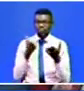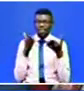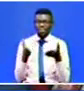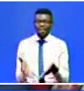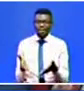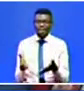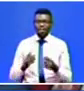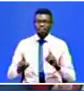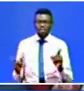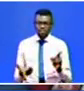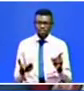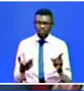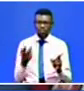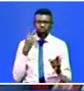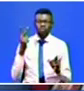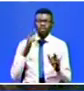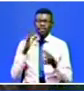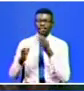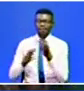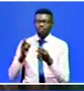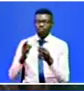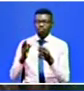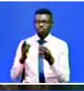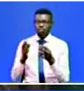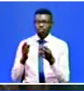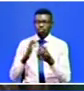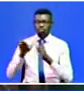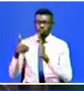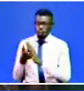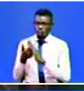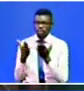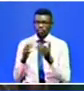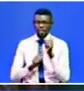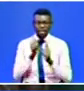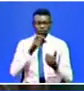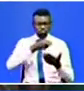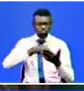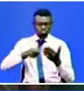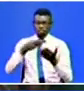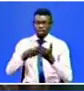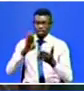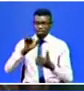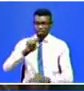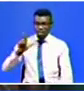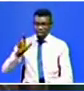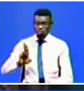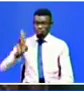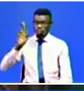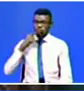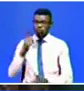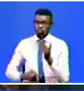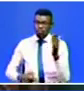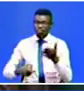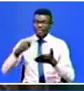against a threshold of 233. In his refusal to assent to the finance bill, President Kenyatta said the interest